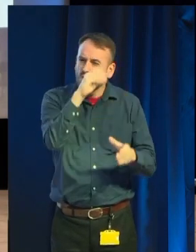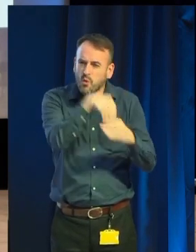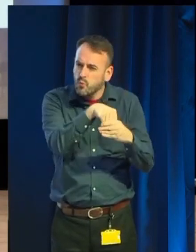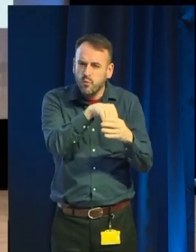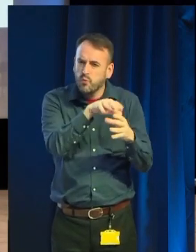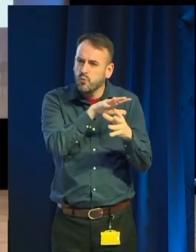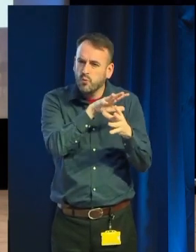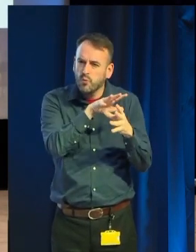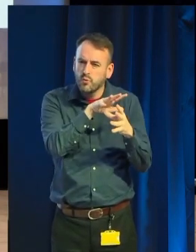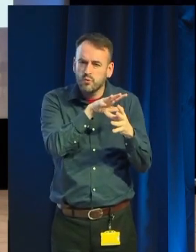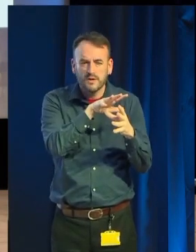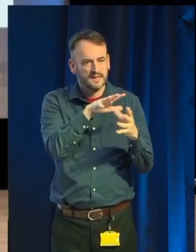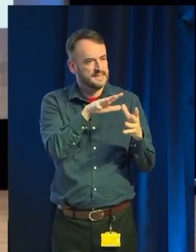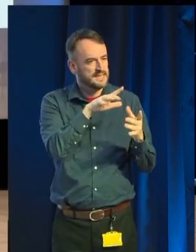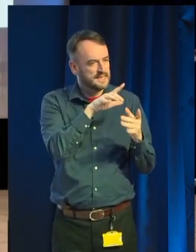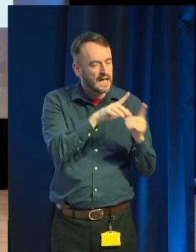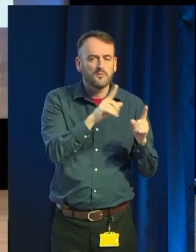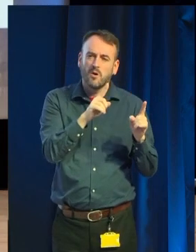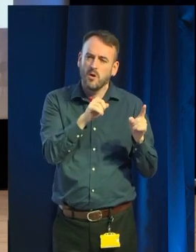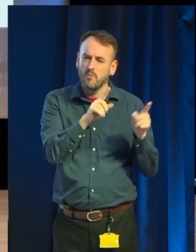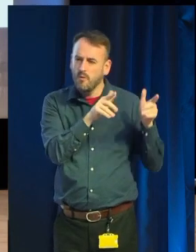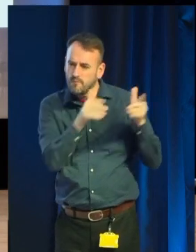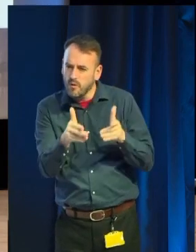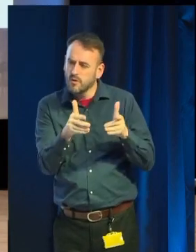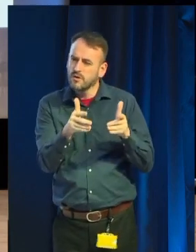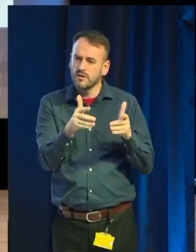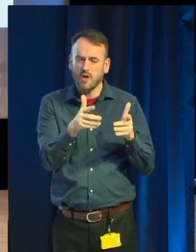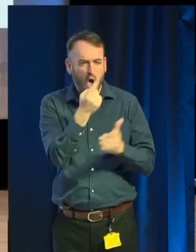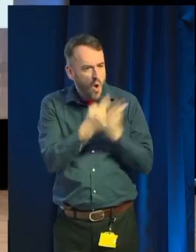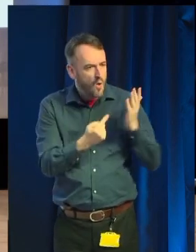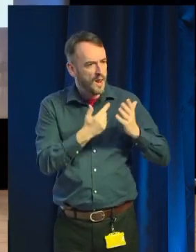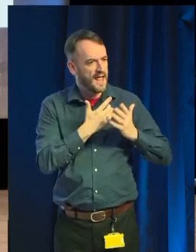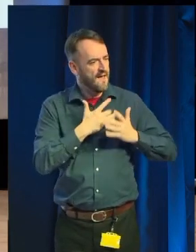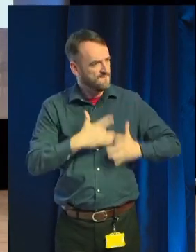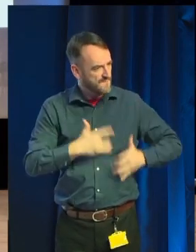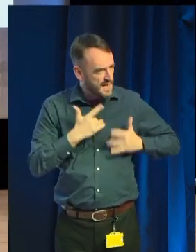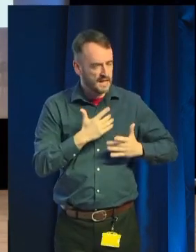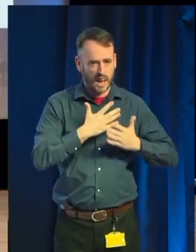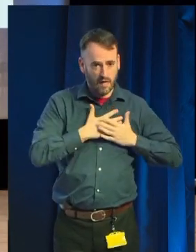feelings and love, but more about physical desire.